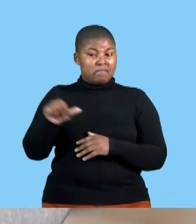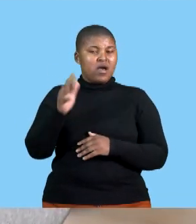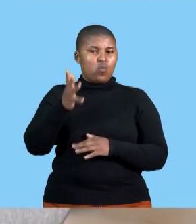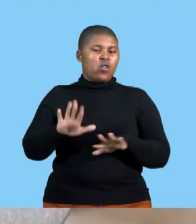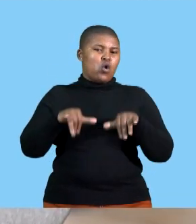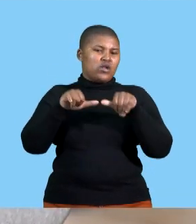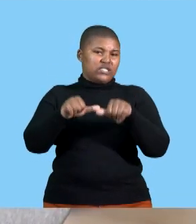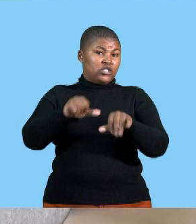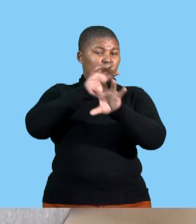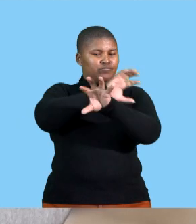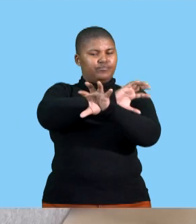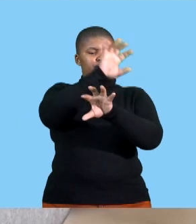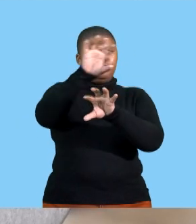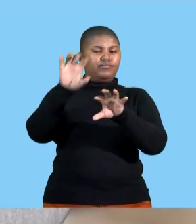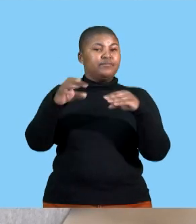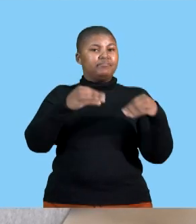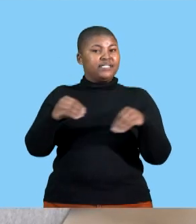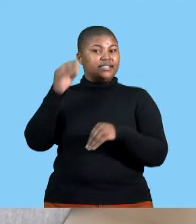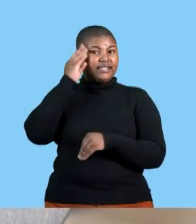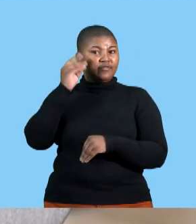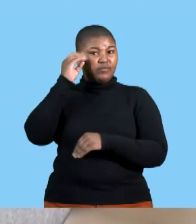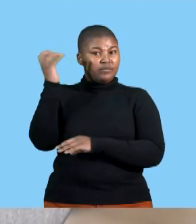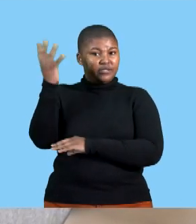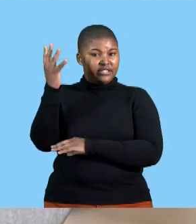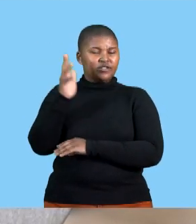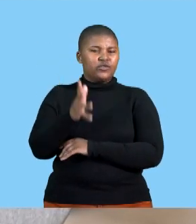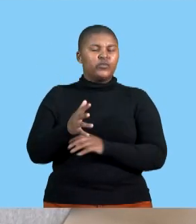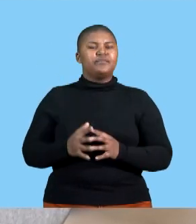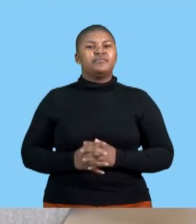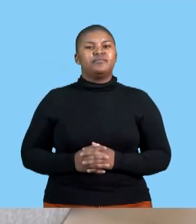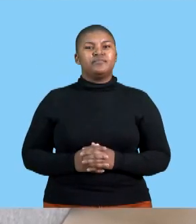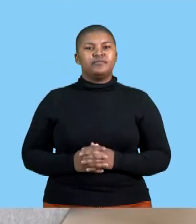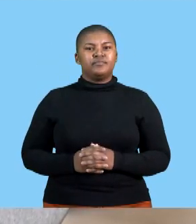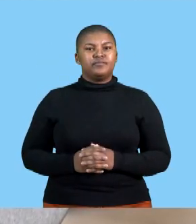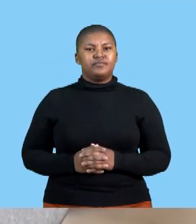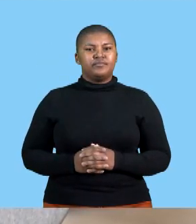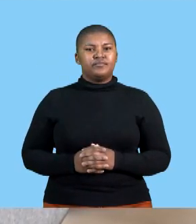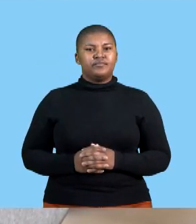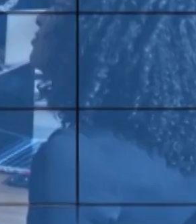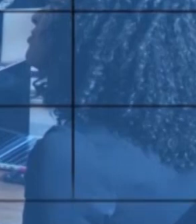with our journey on presentation and business information. I'll see you just now.